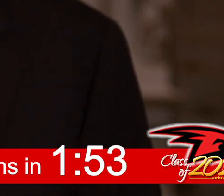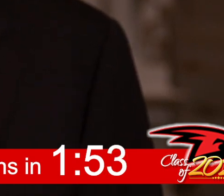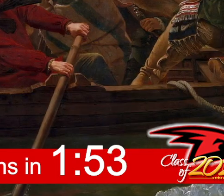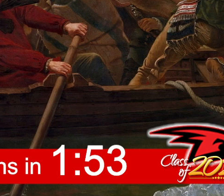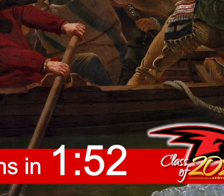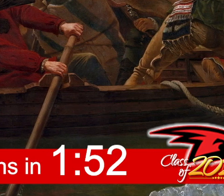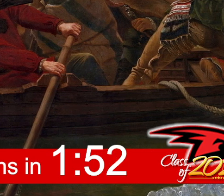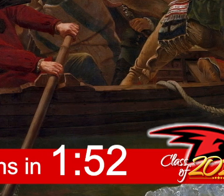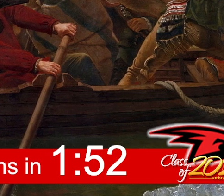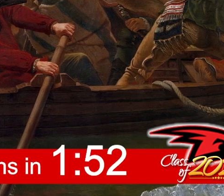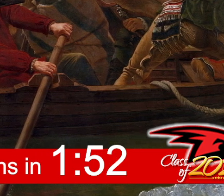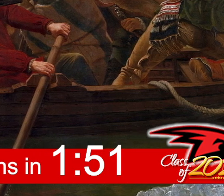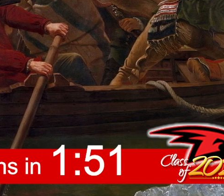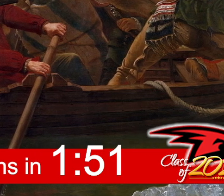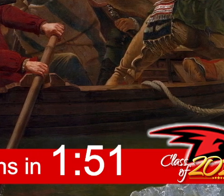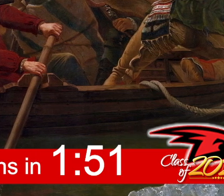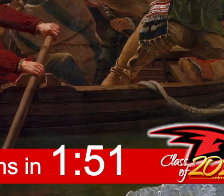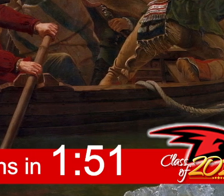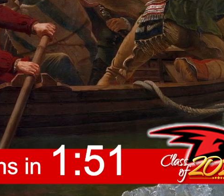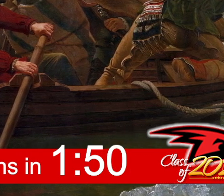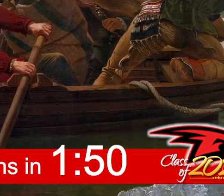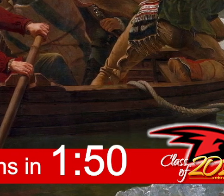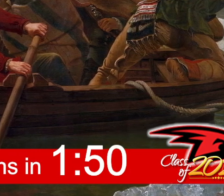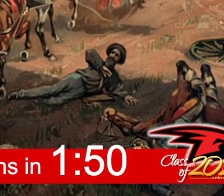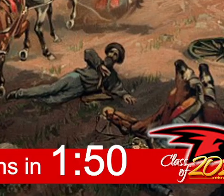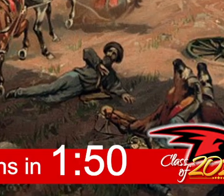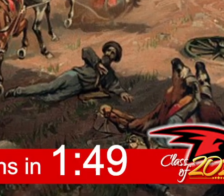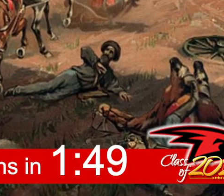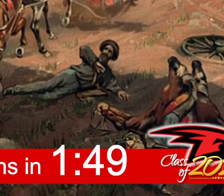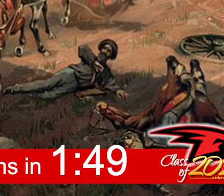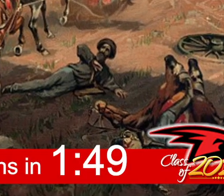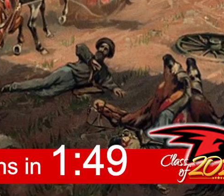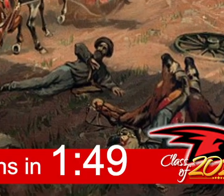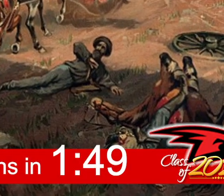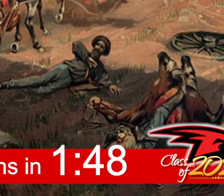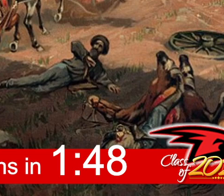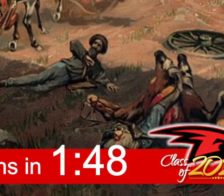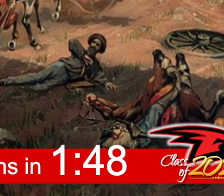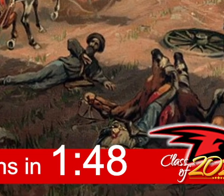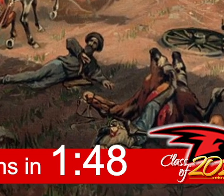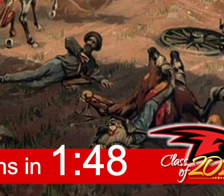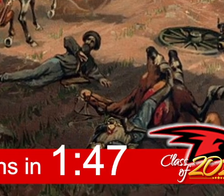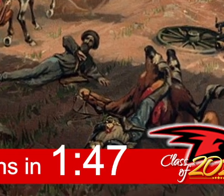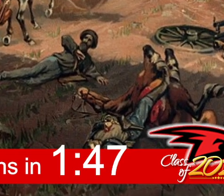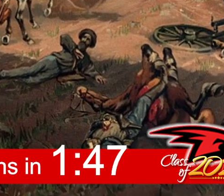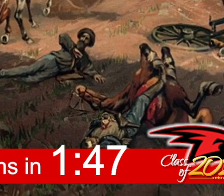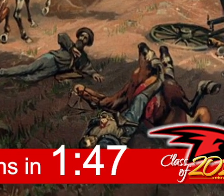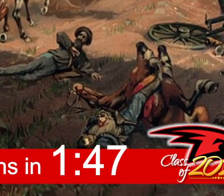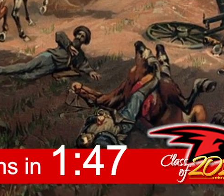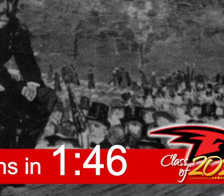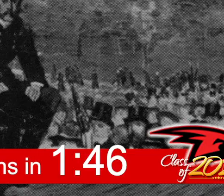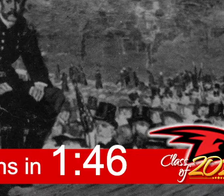lead. Certain generations in American history have been faced with momentous challenges. The Revolutionary War,